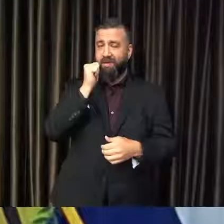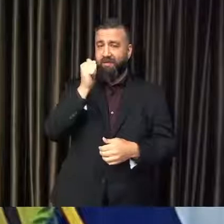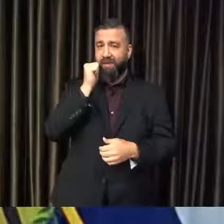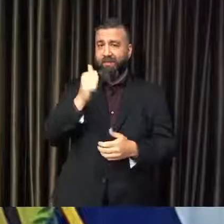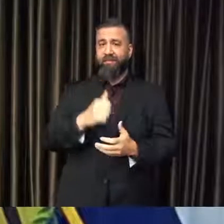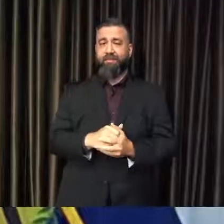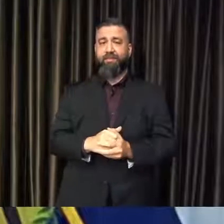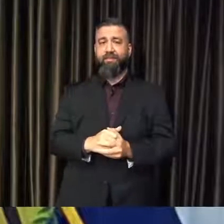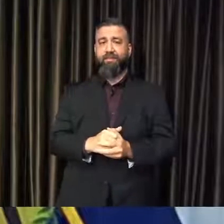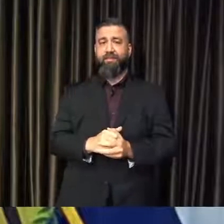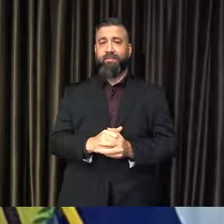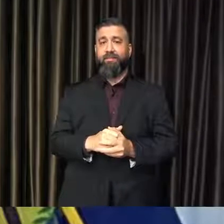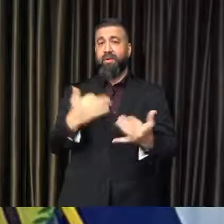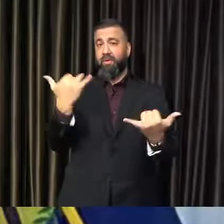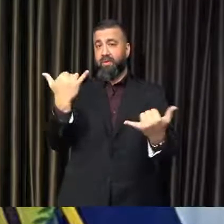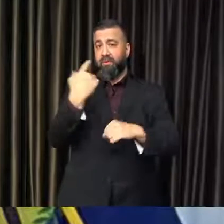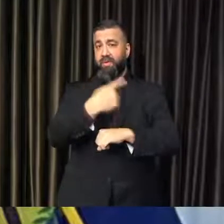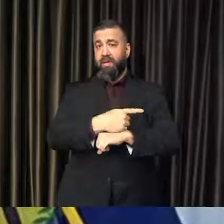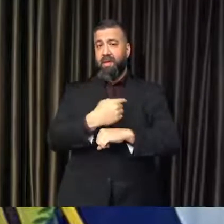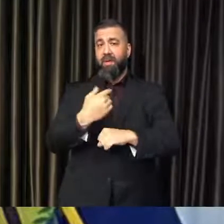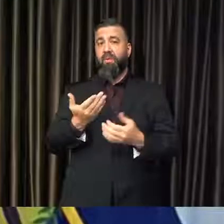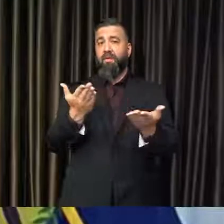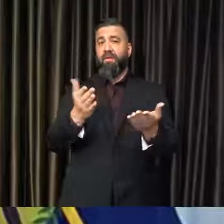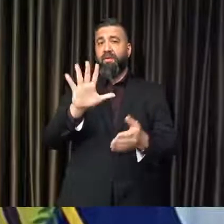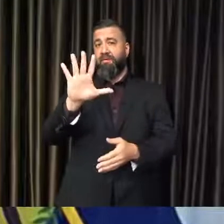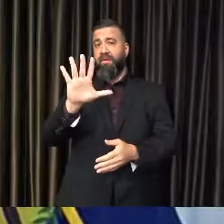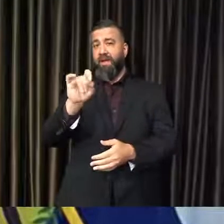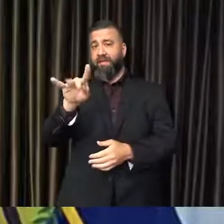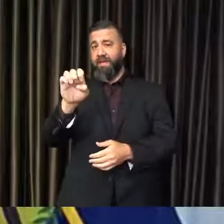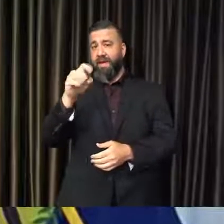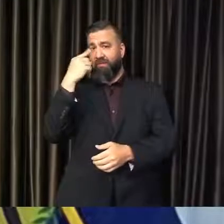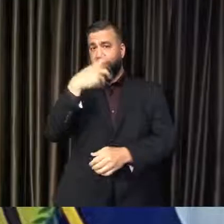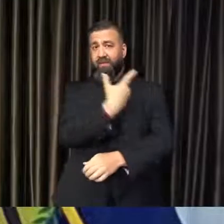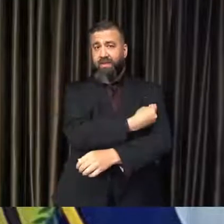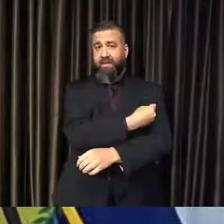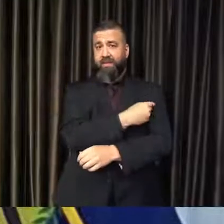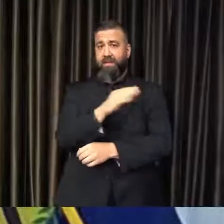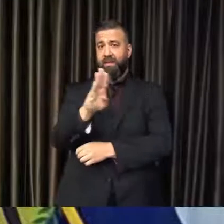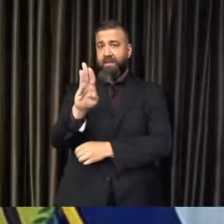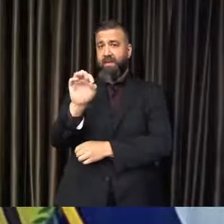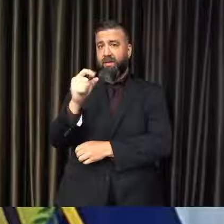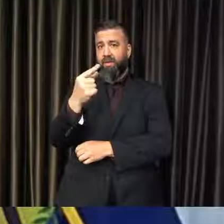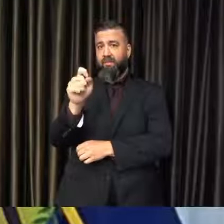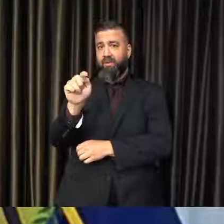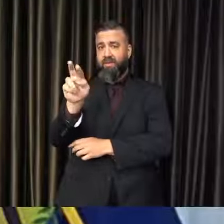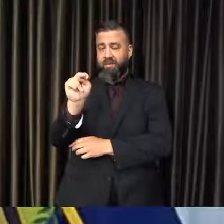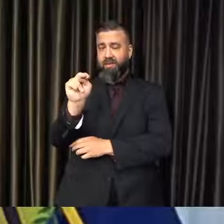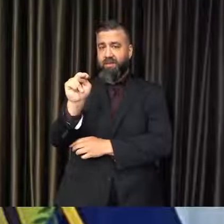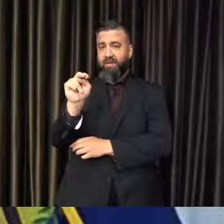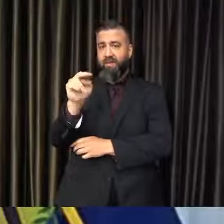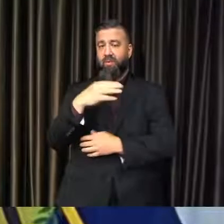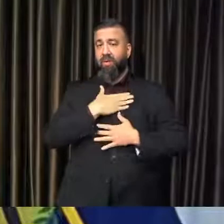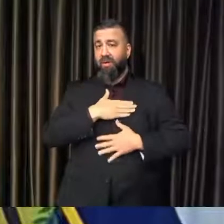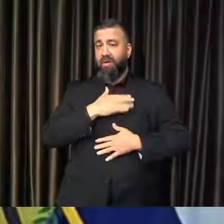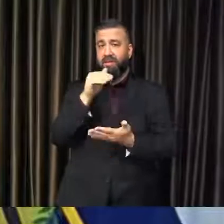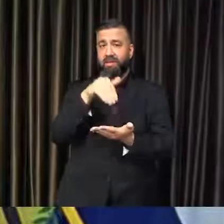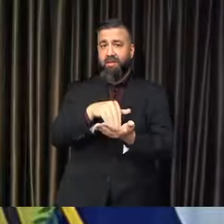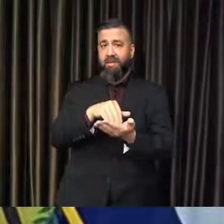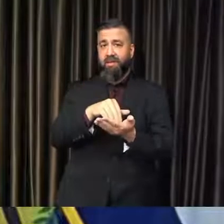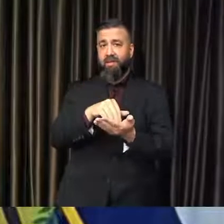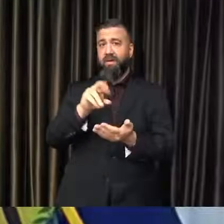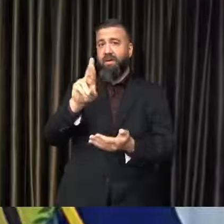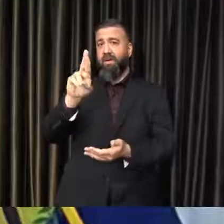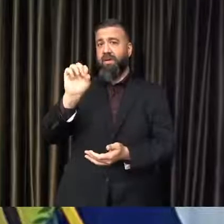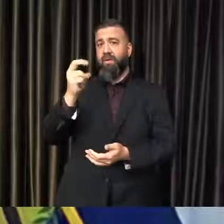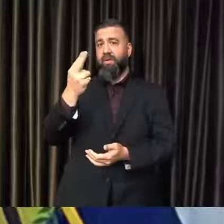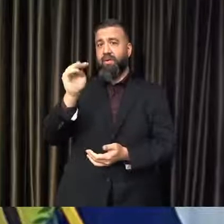we're offering 5 walk-up vaccination sites: the Bridgeton Recreation Center, the Richmond Heights Community Center, and at our 3